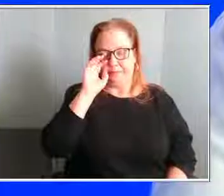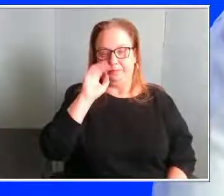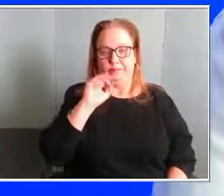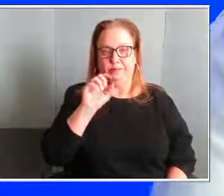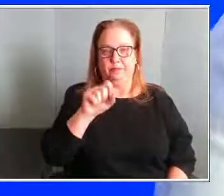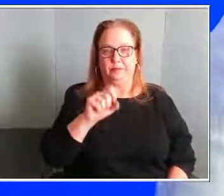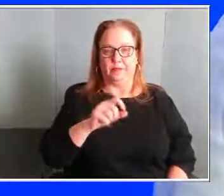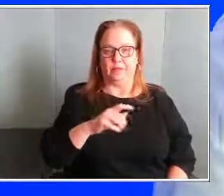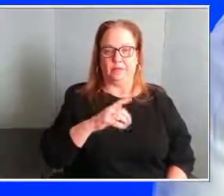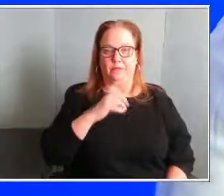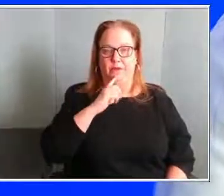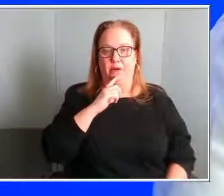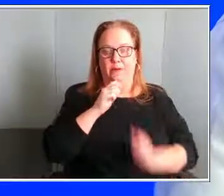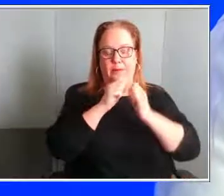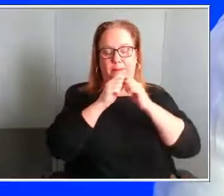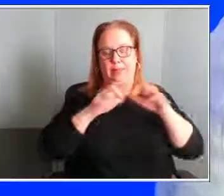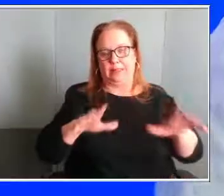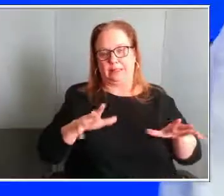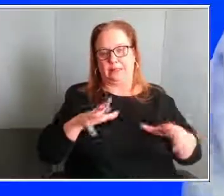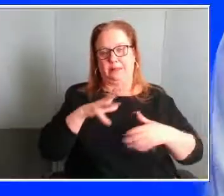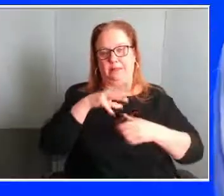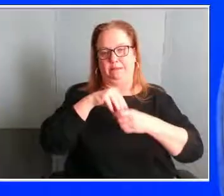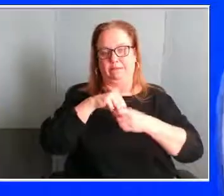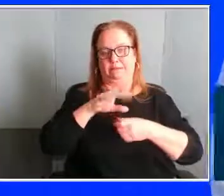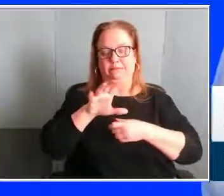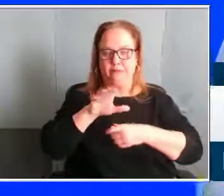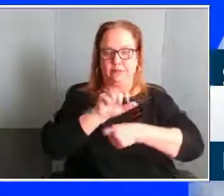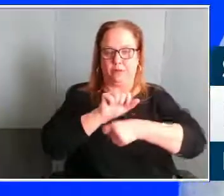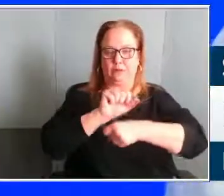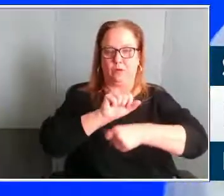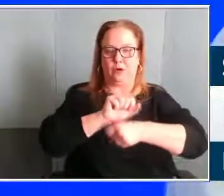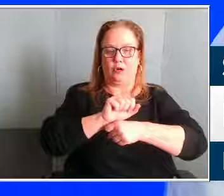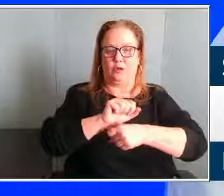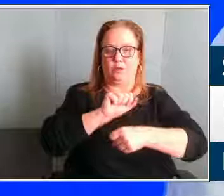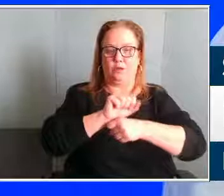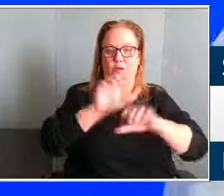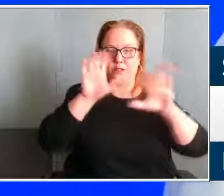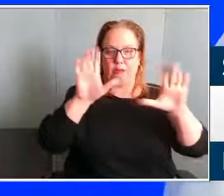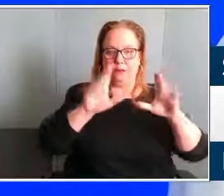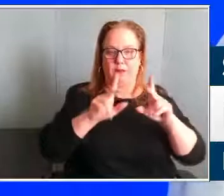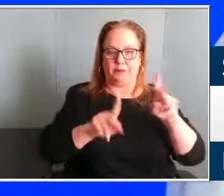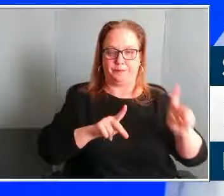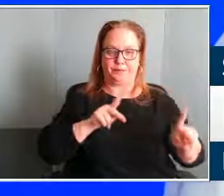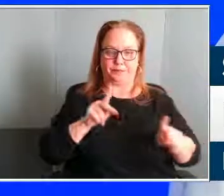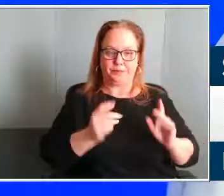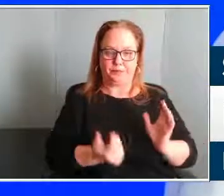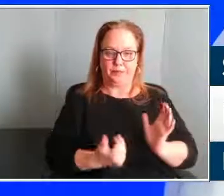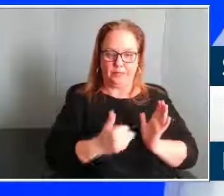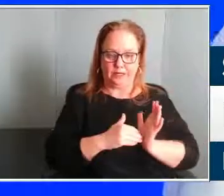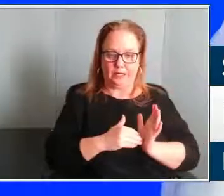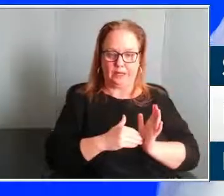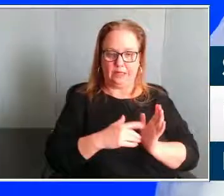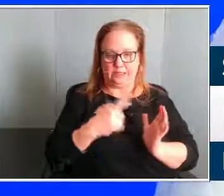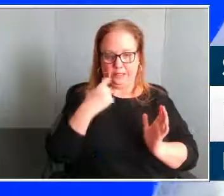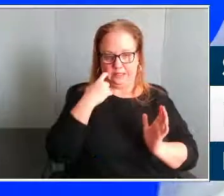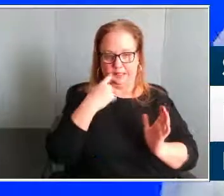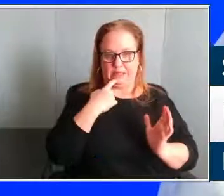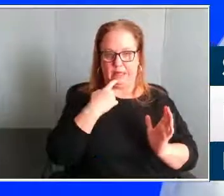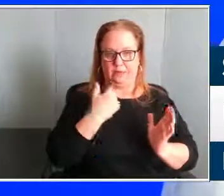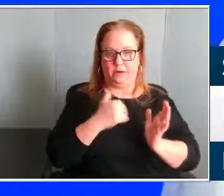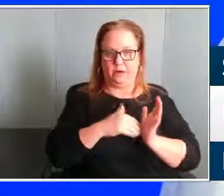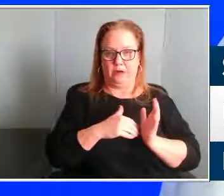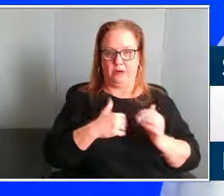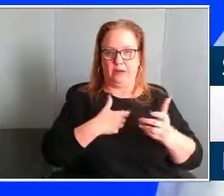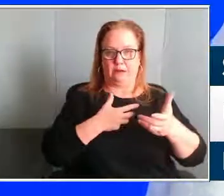be very blessed to be able to do what I can do and just to work with such great people. And again, to echo what I said earlier, to have the trust